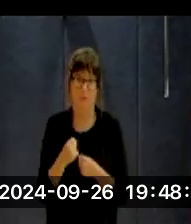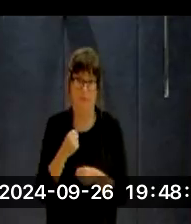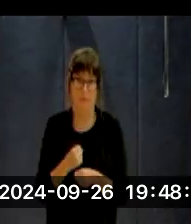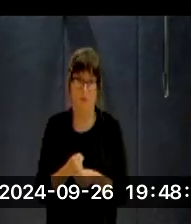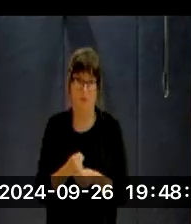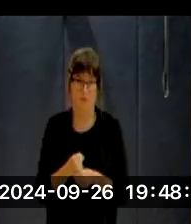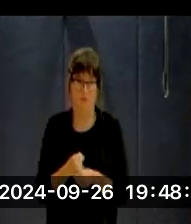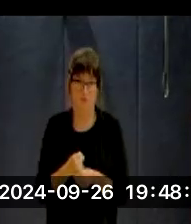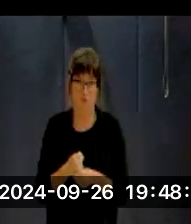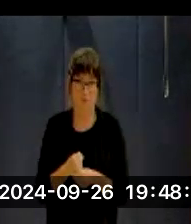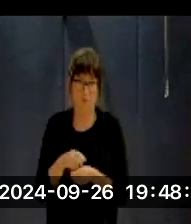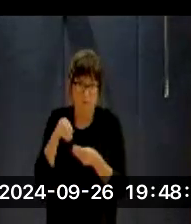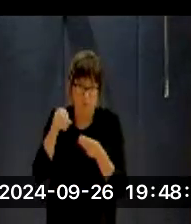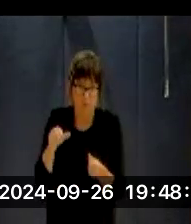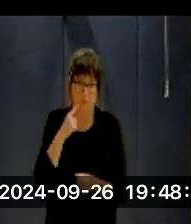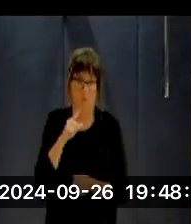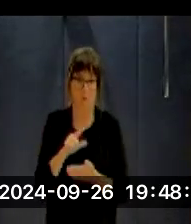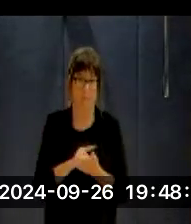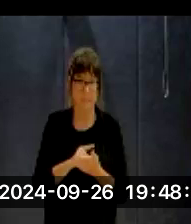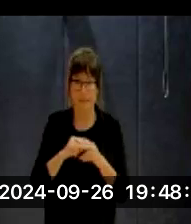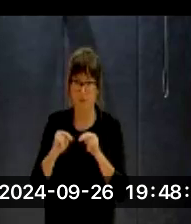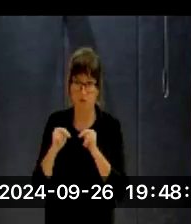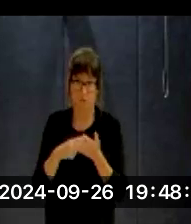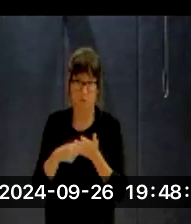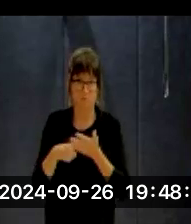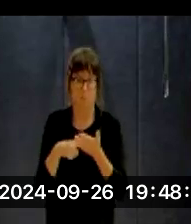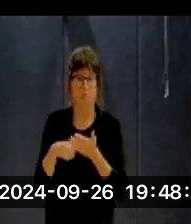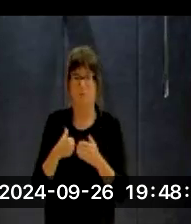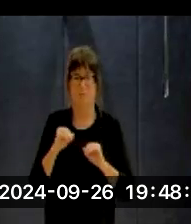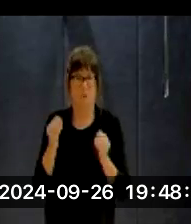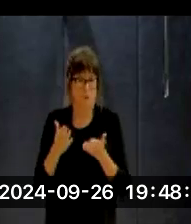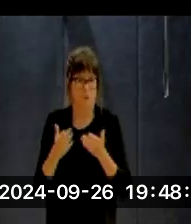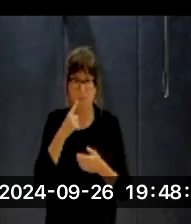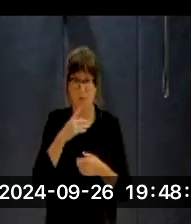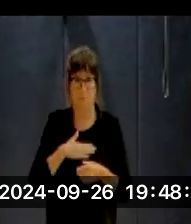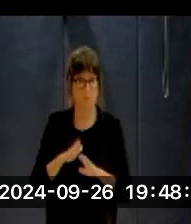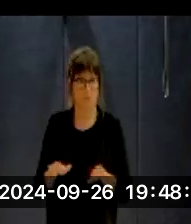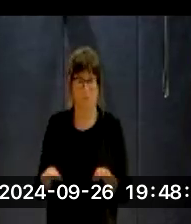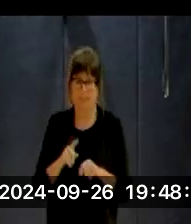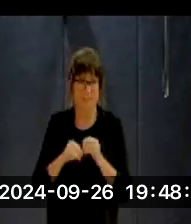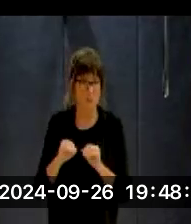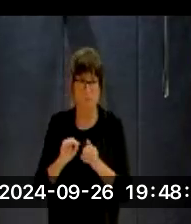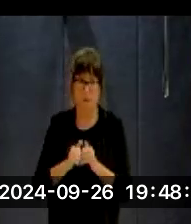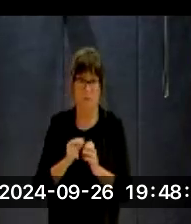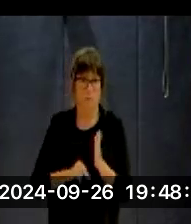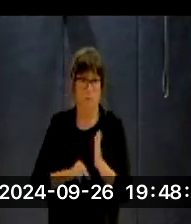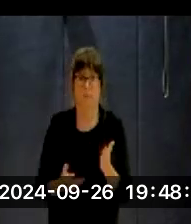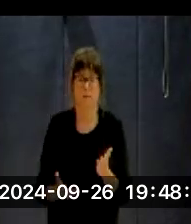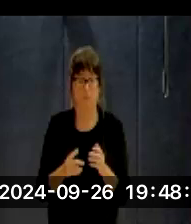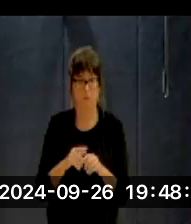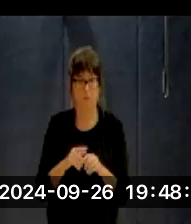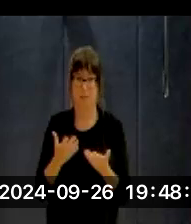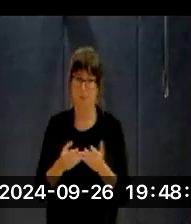litigation. And yet they have no services for our children. They cannot teach them how to read. So I am here to expose all